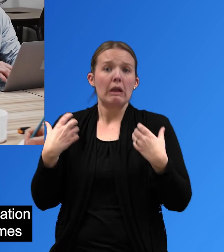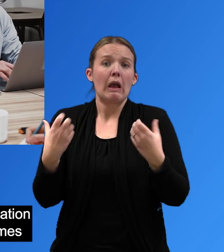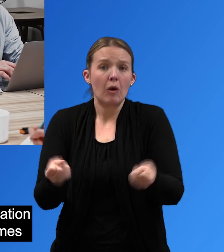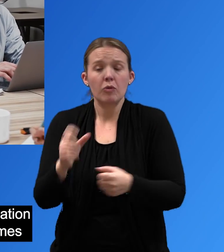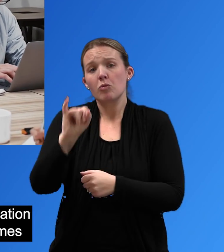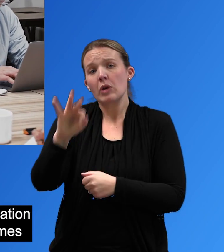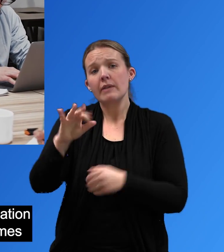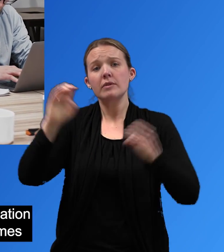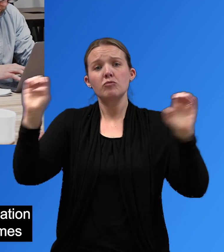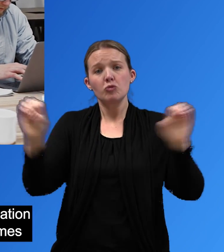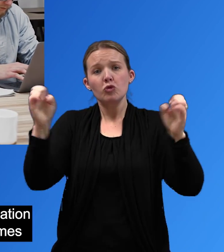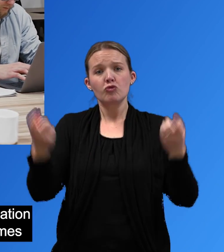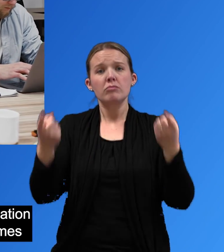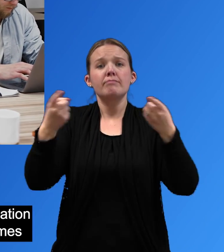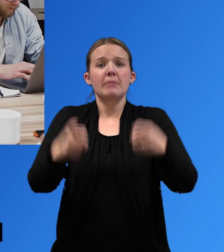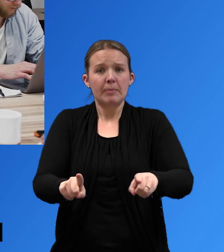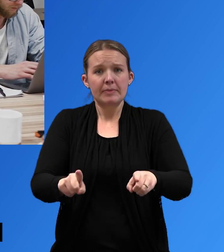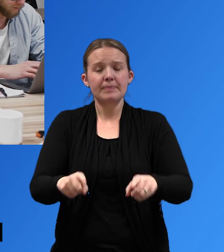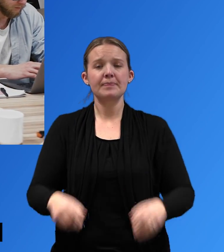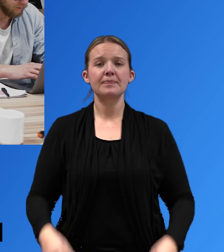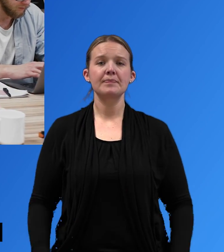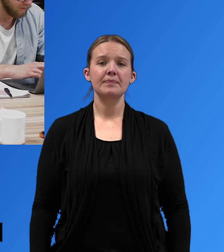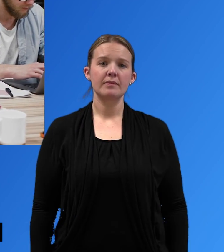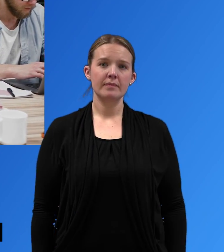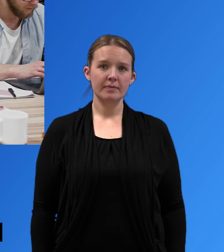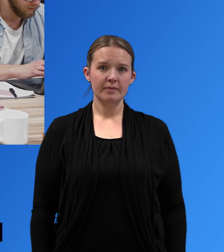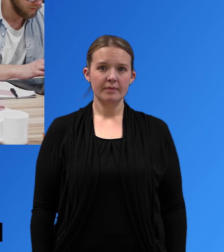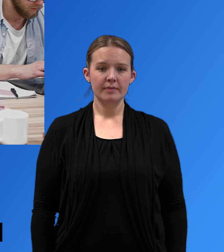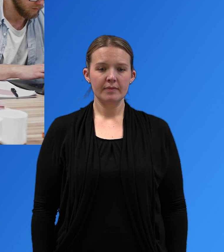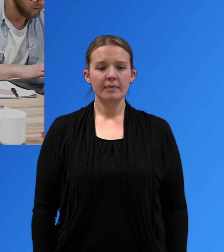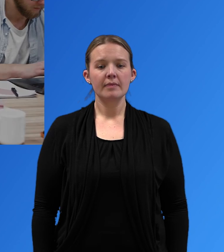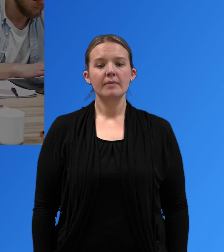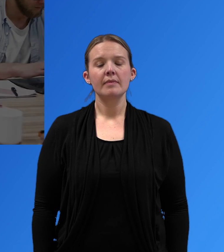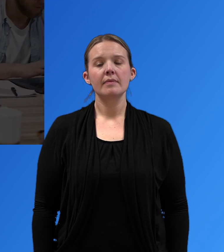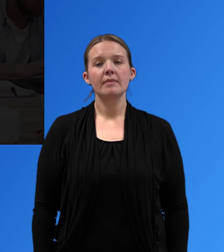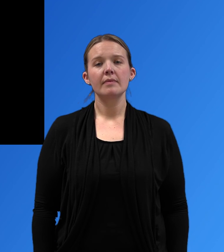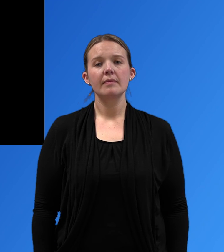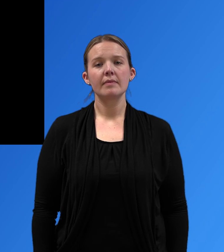wellness, and important information they need during times of emergencies.